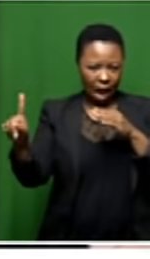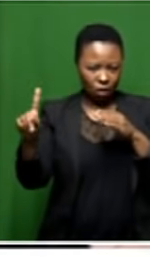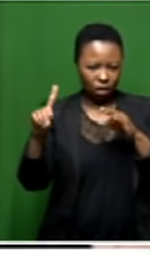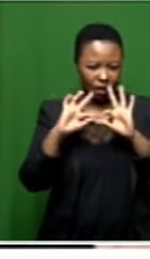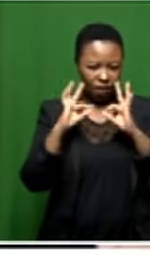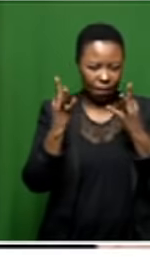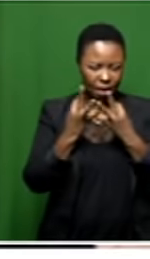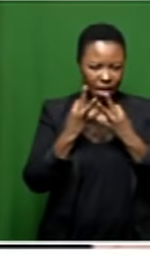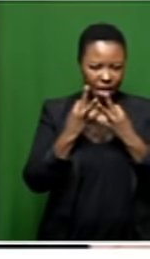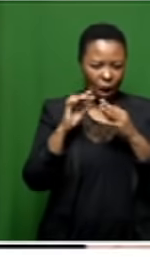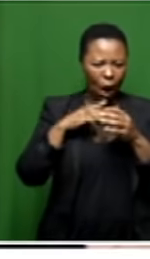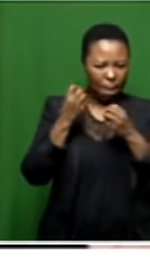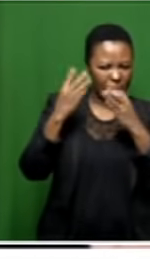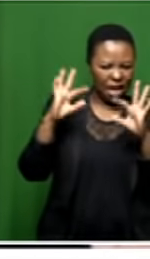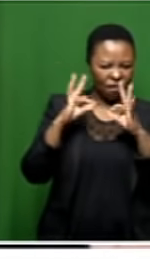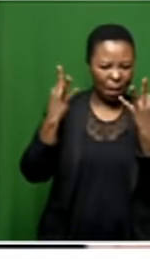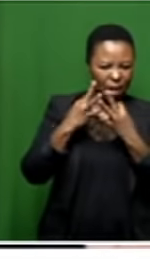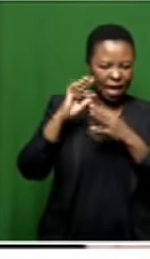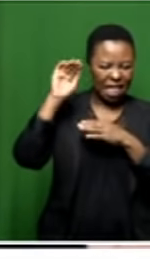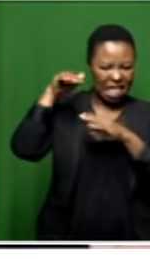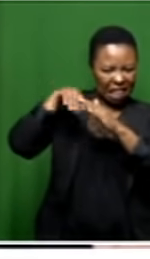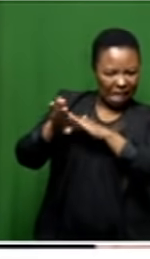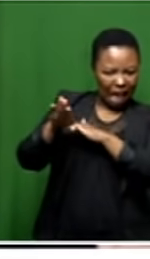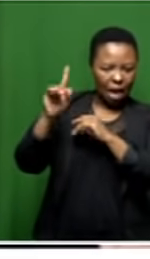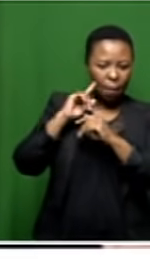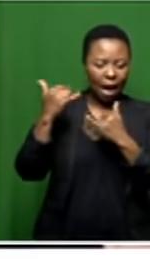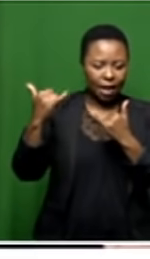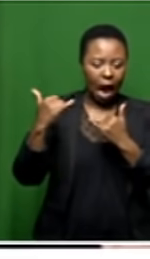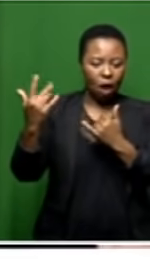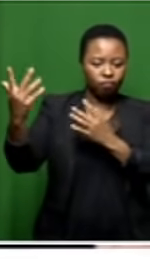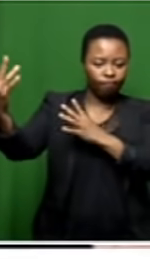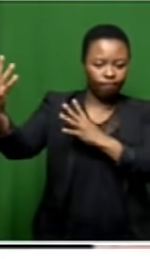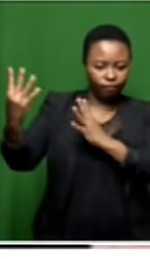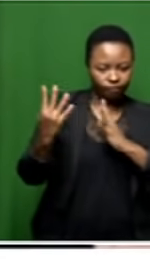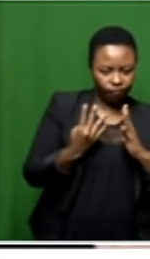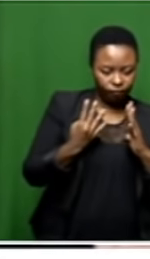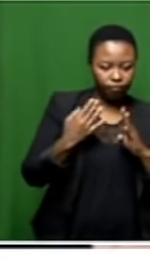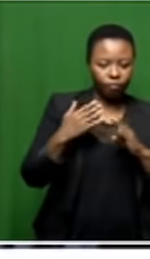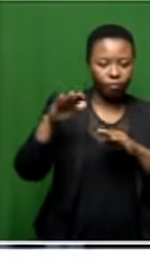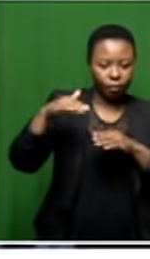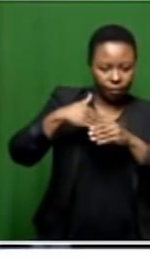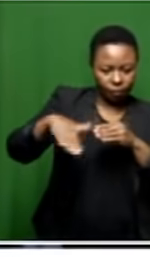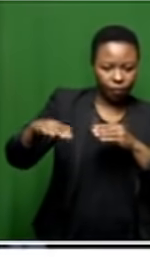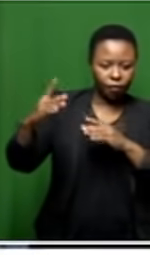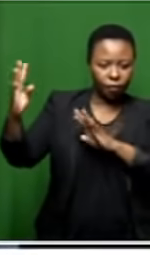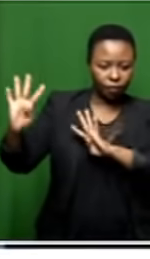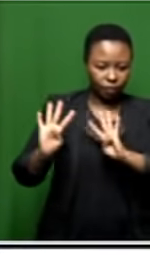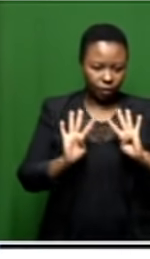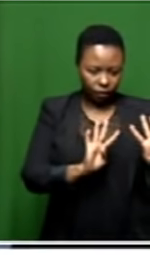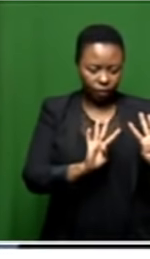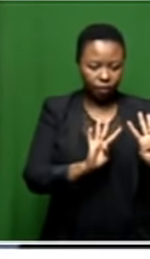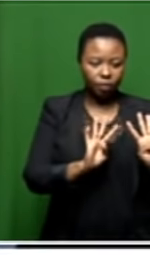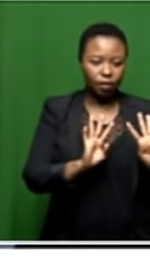of them are inside. They are coming outside to join Omam Leah here in front. There's a short prayer